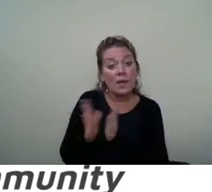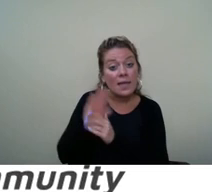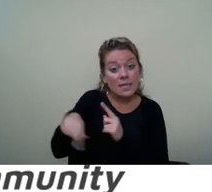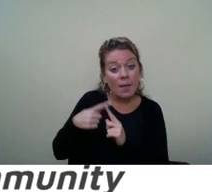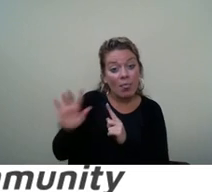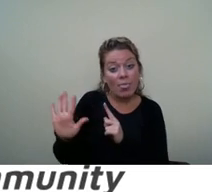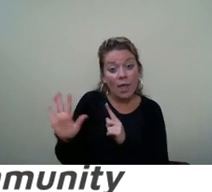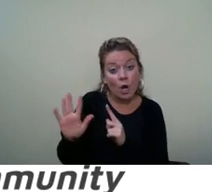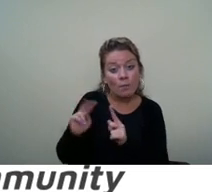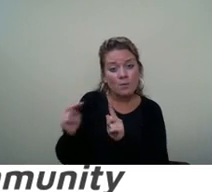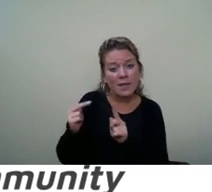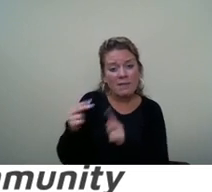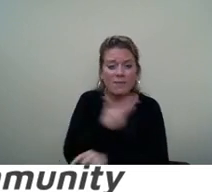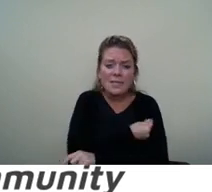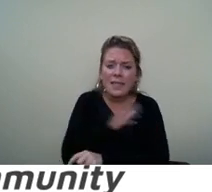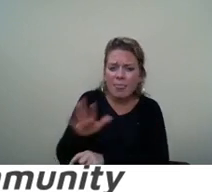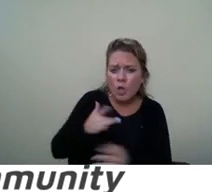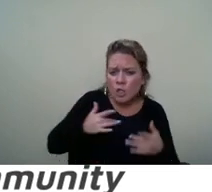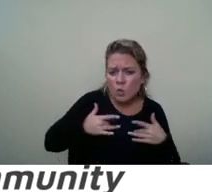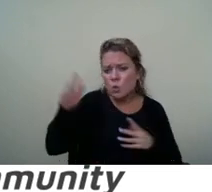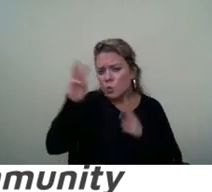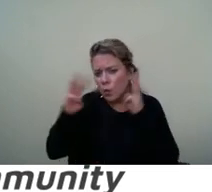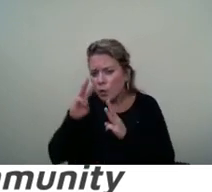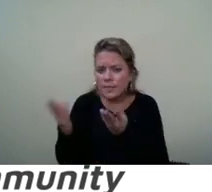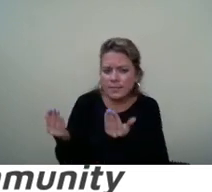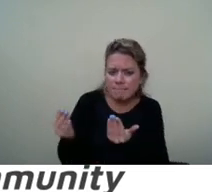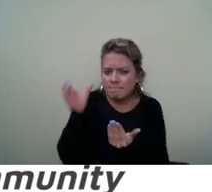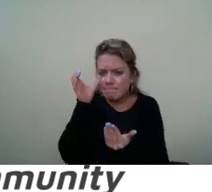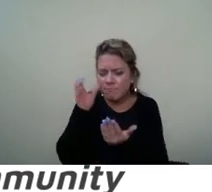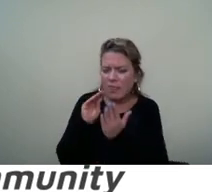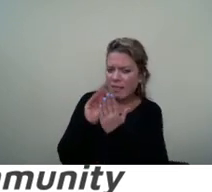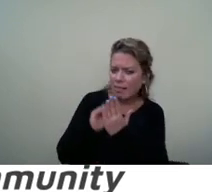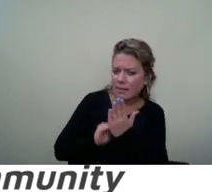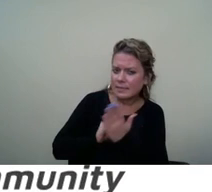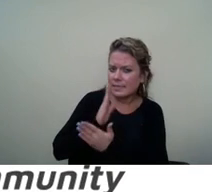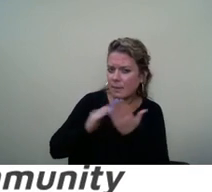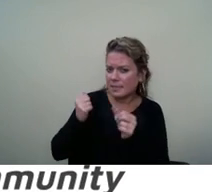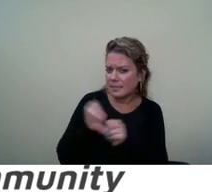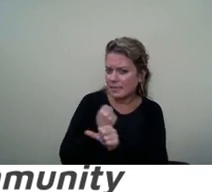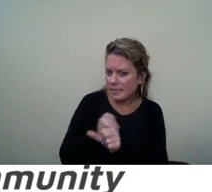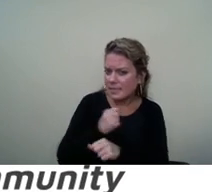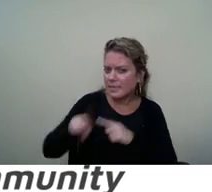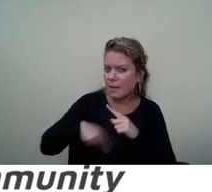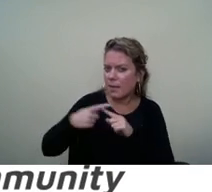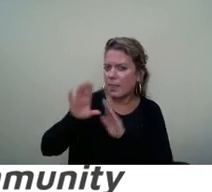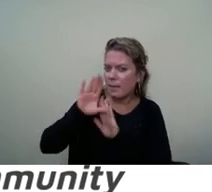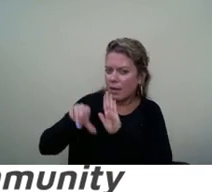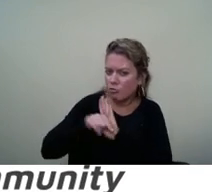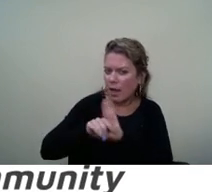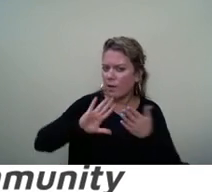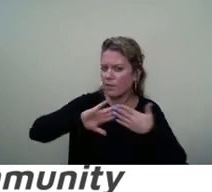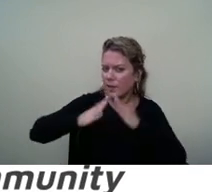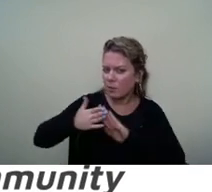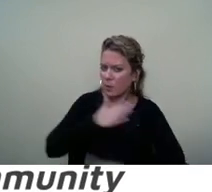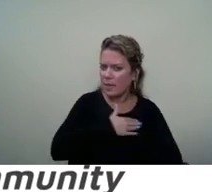on the vaccine. What are they worried about? And here they collected some statistics on the background of these